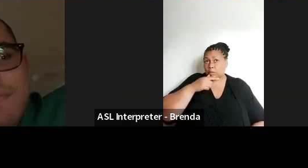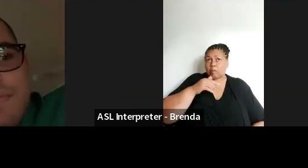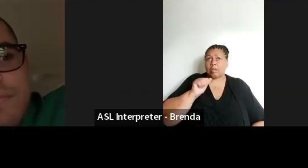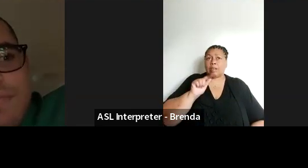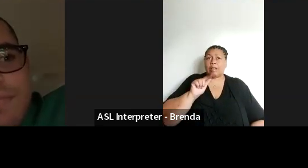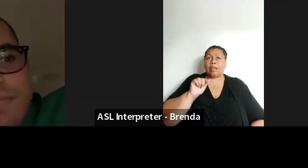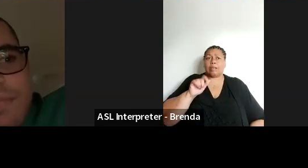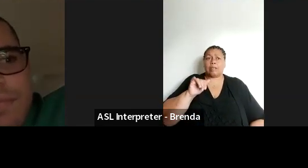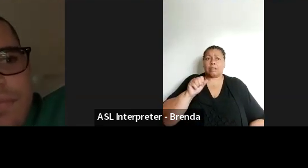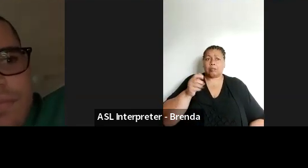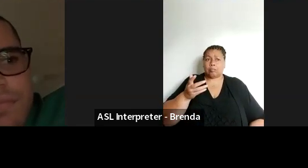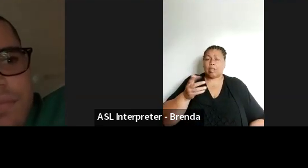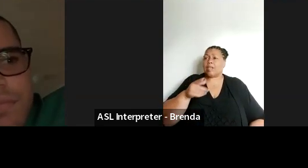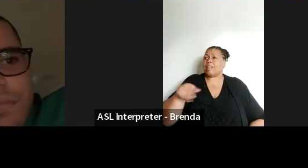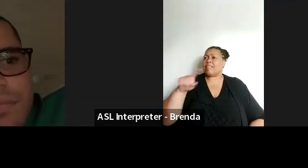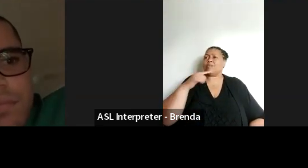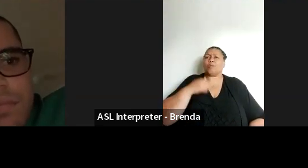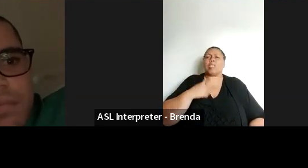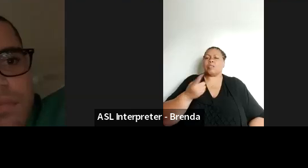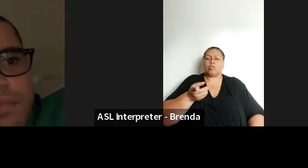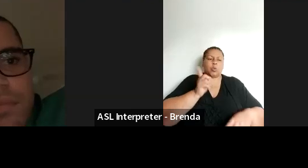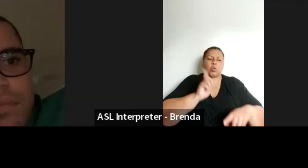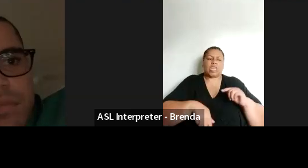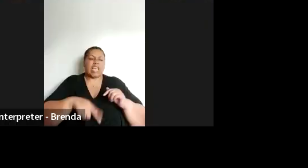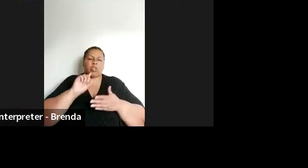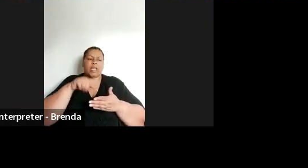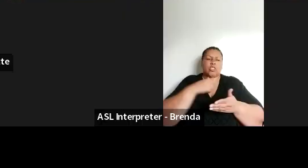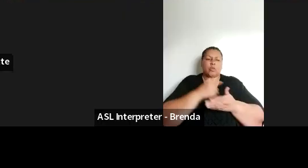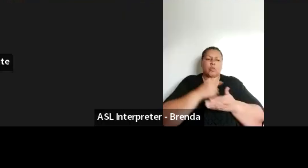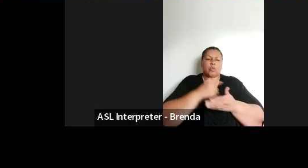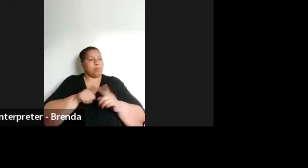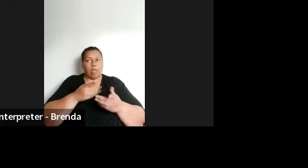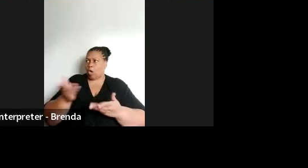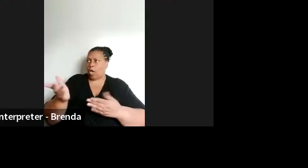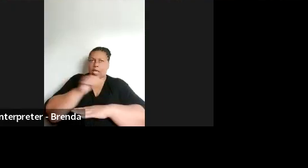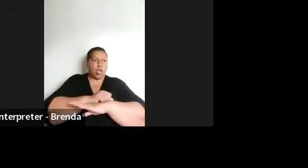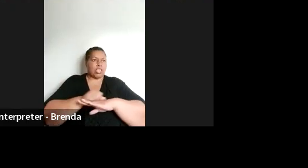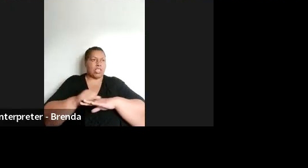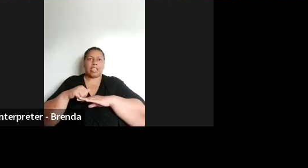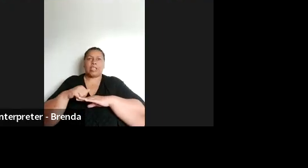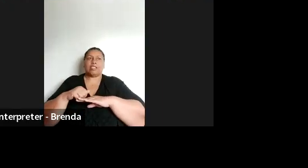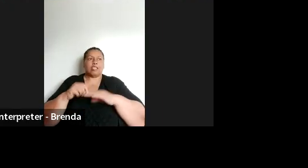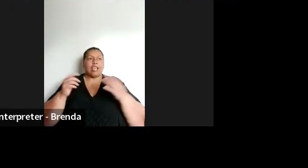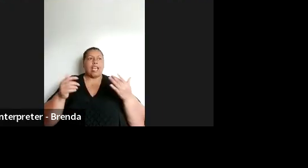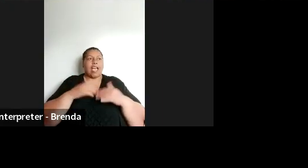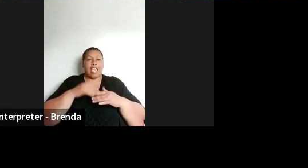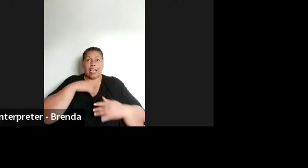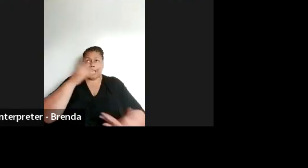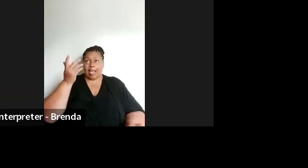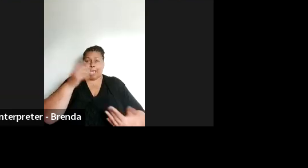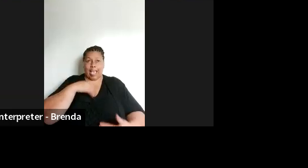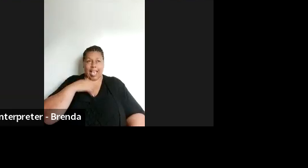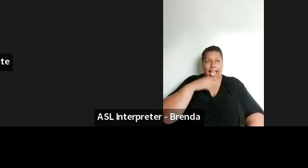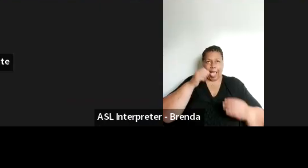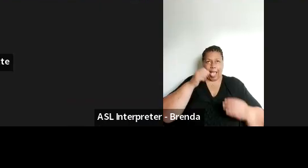They said I could never graduate, and there I was on stage graduating, and I dropped my tassel off my